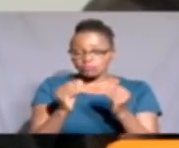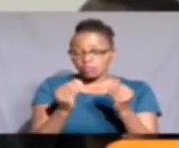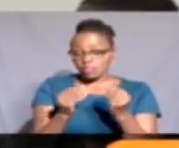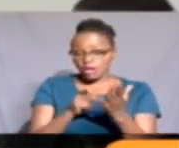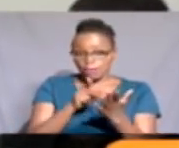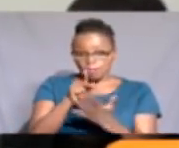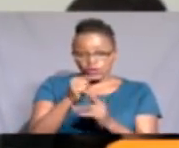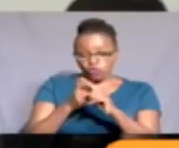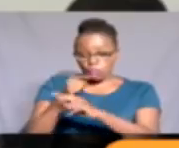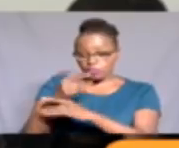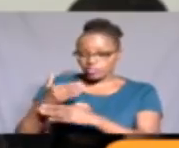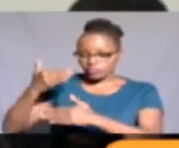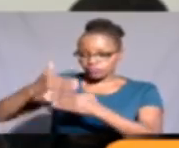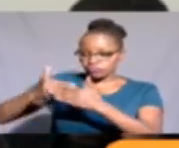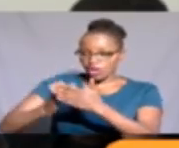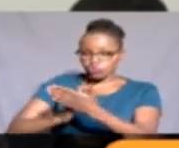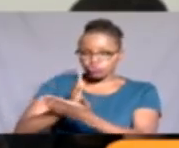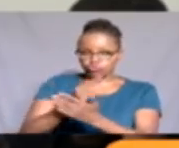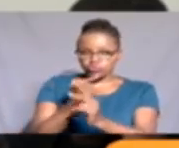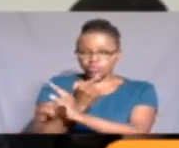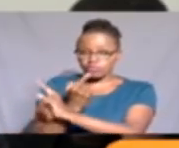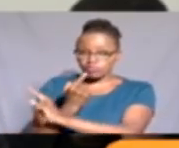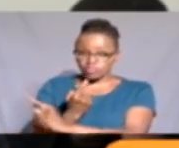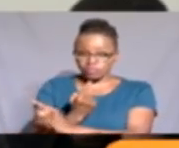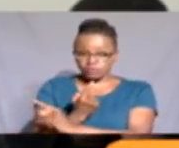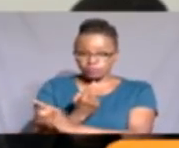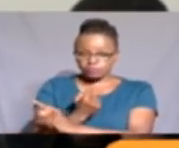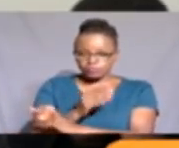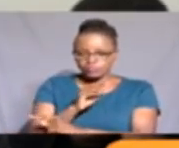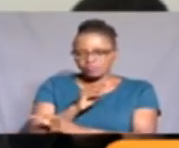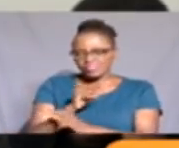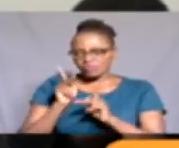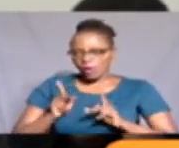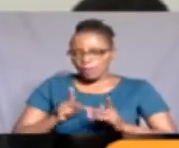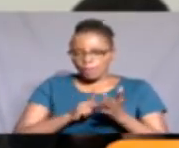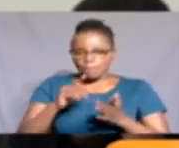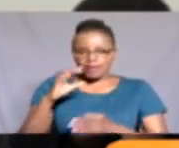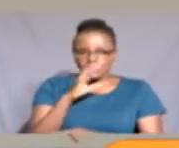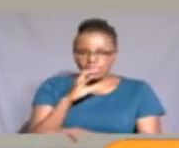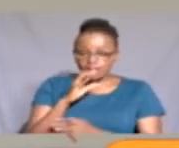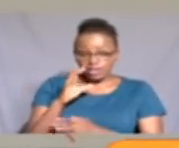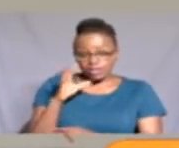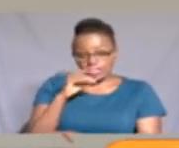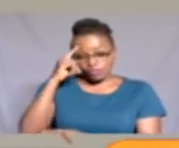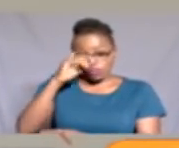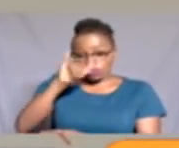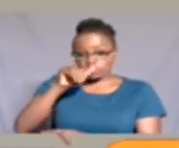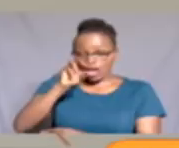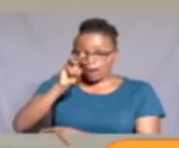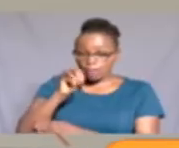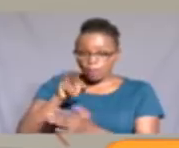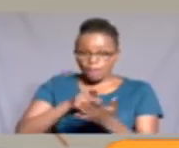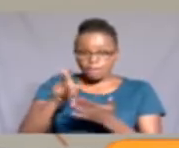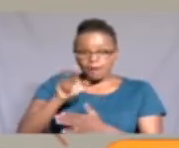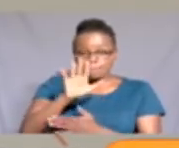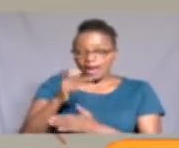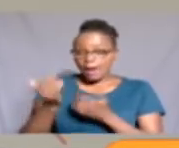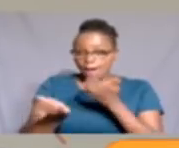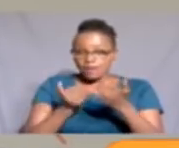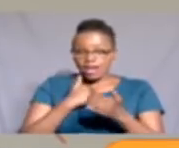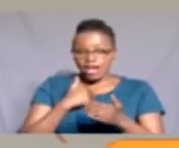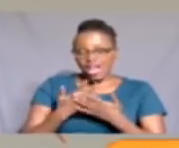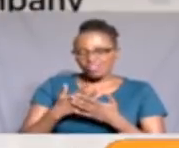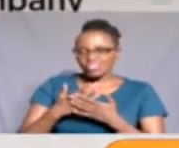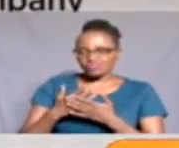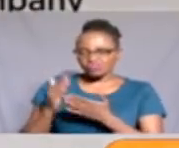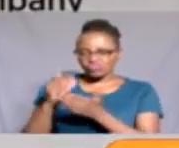from that wallet to the various billers, clients of JamboPay. In all his achievements, his business has had its